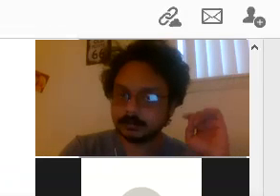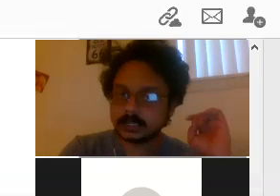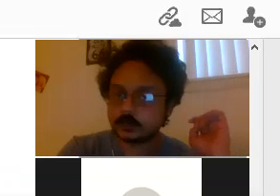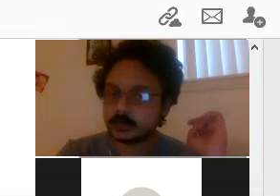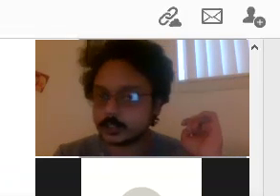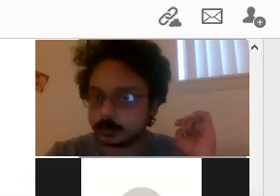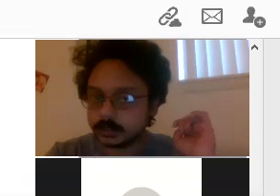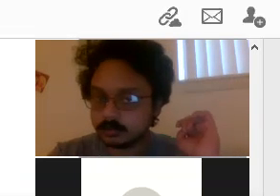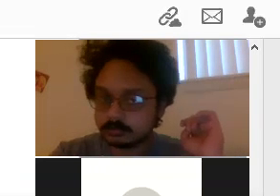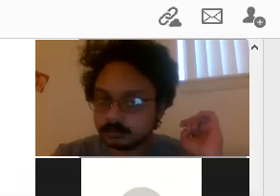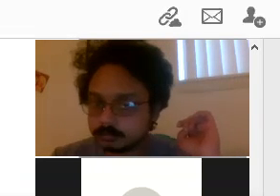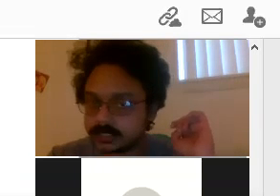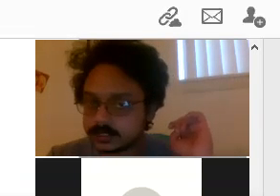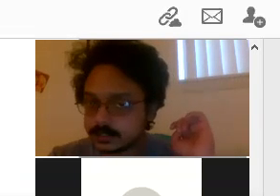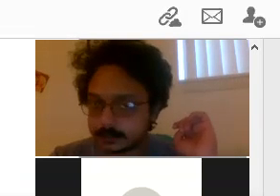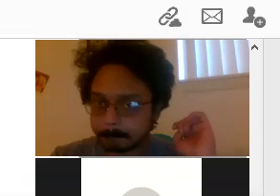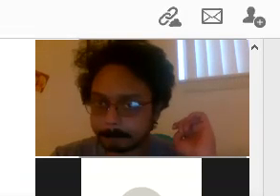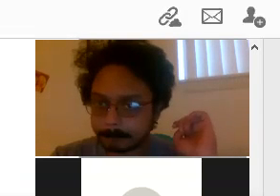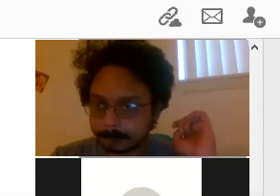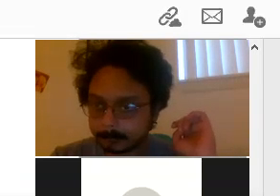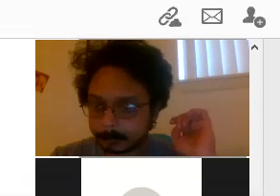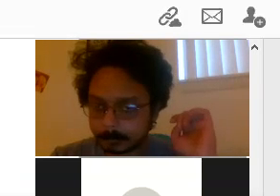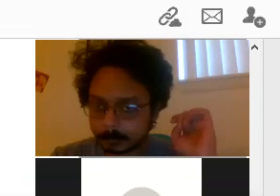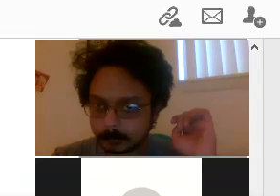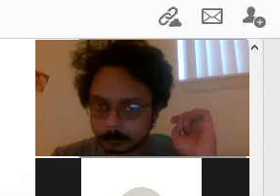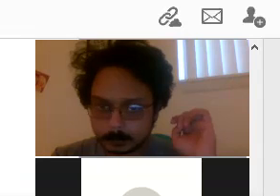than n. That is what we are assuming. Make sense?